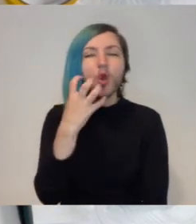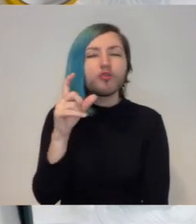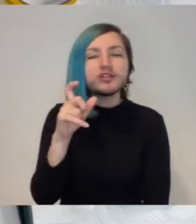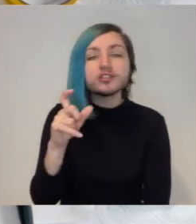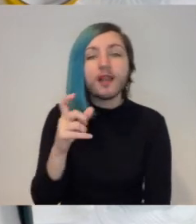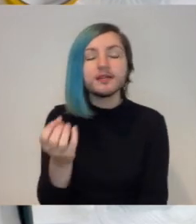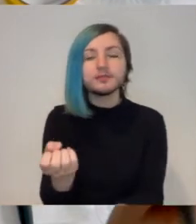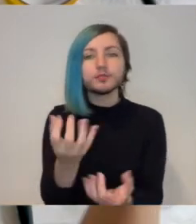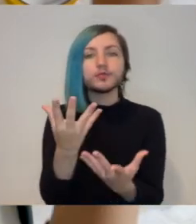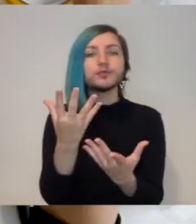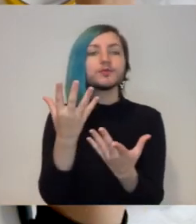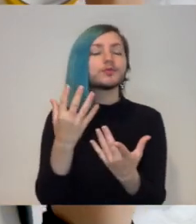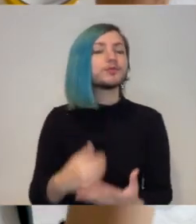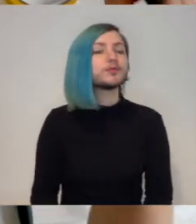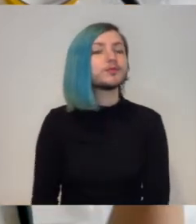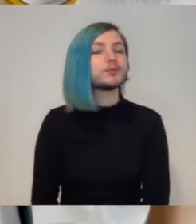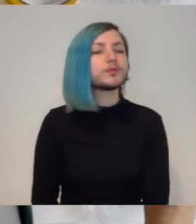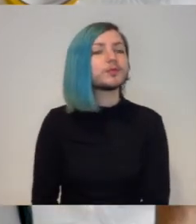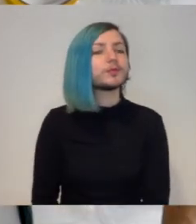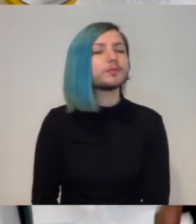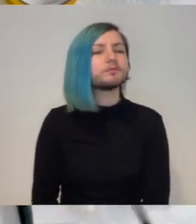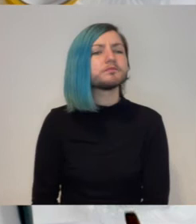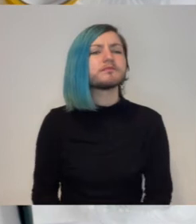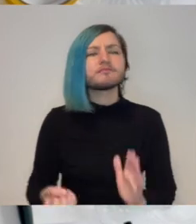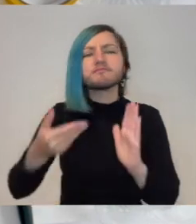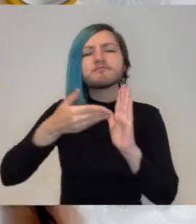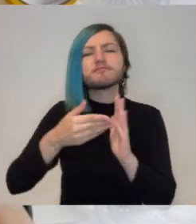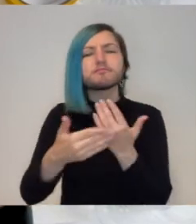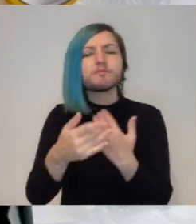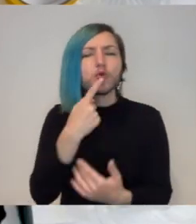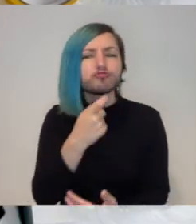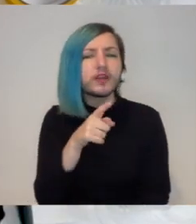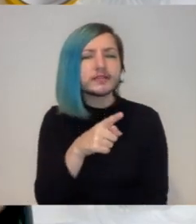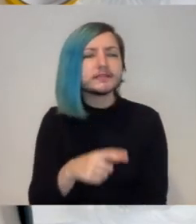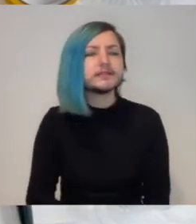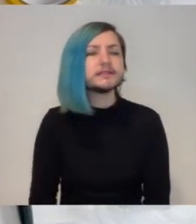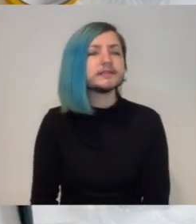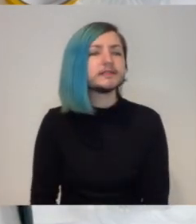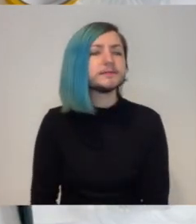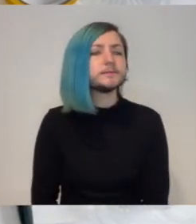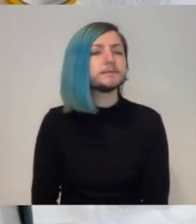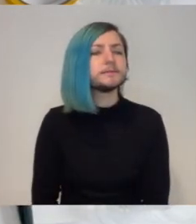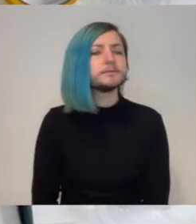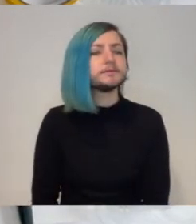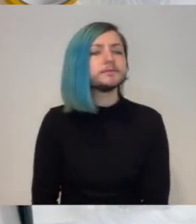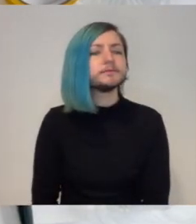oranges appear, and adding a little bit of the red just to